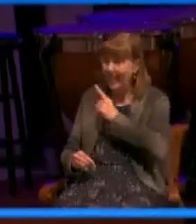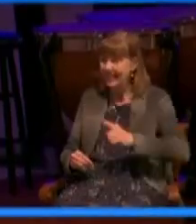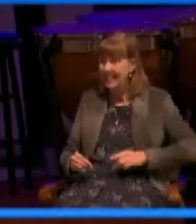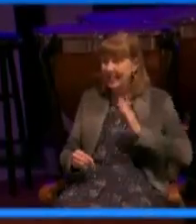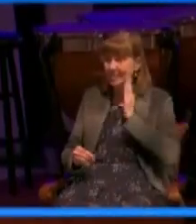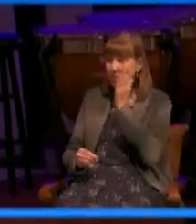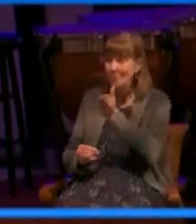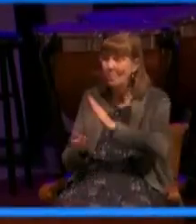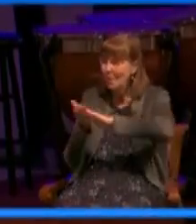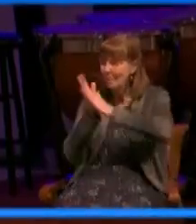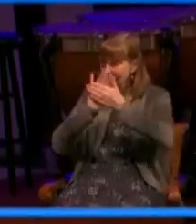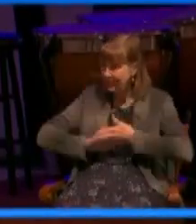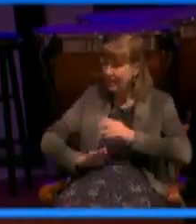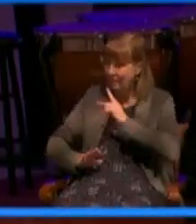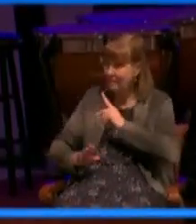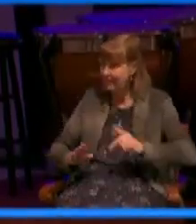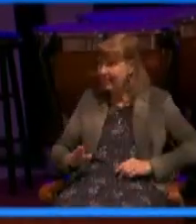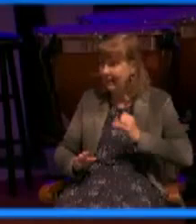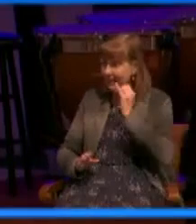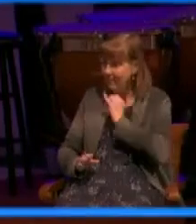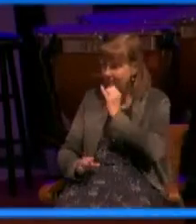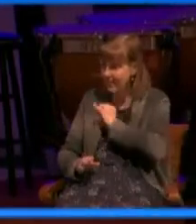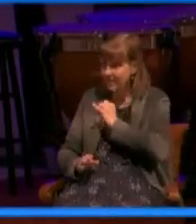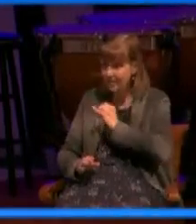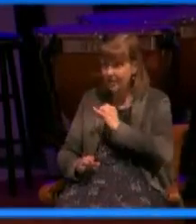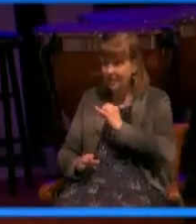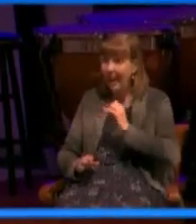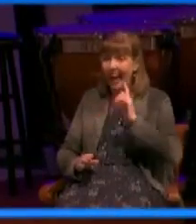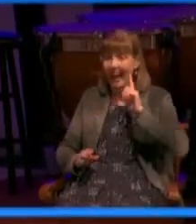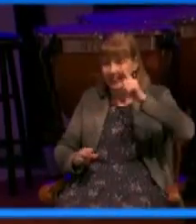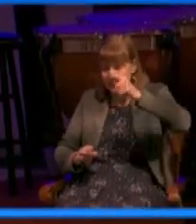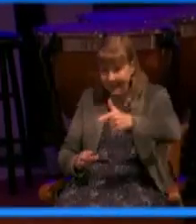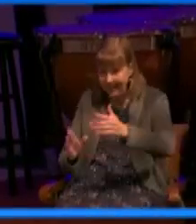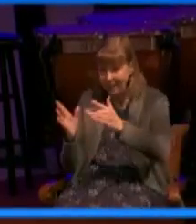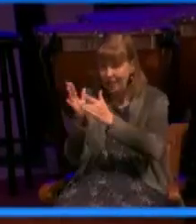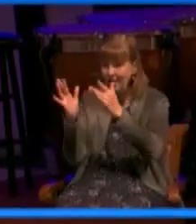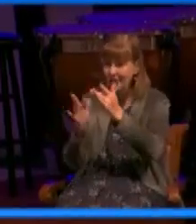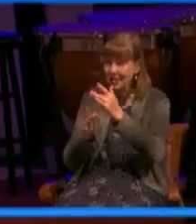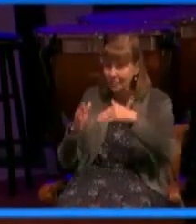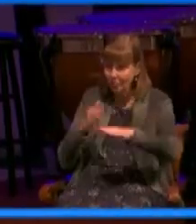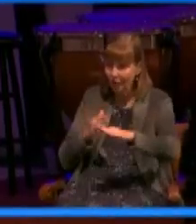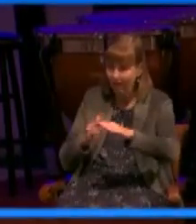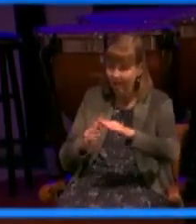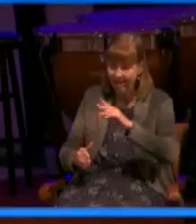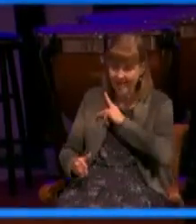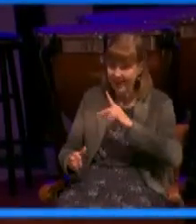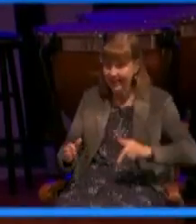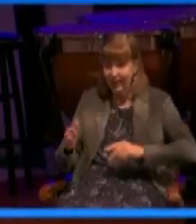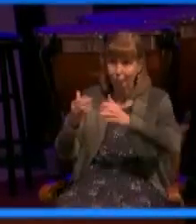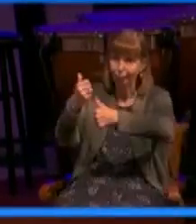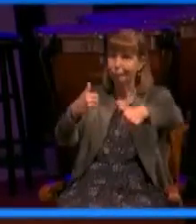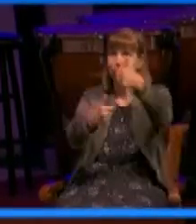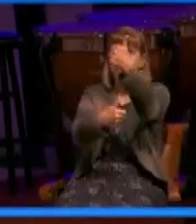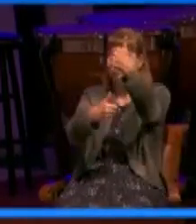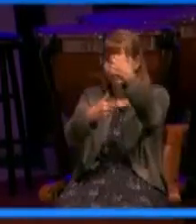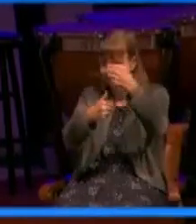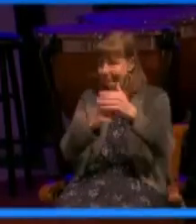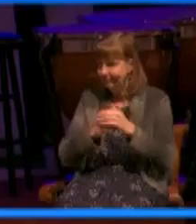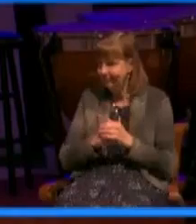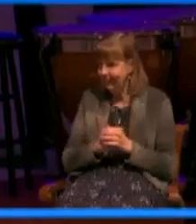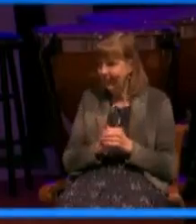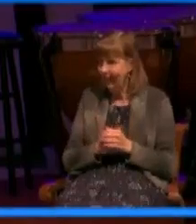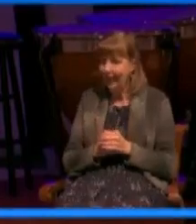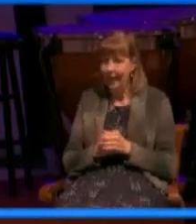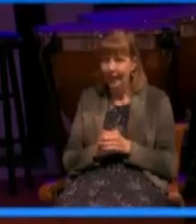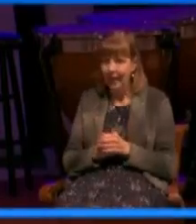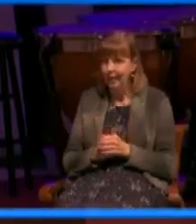will come the king. There will be a king. We will talk in just a moment about the future prophecy past David into Jesus, but he kept